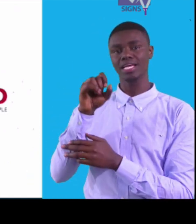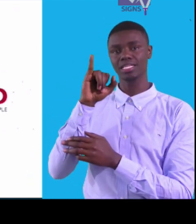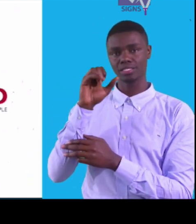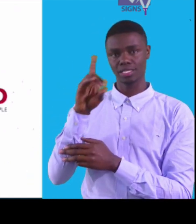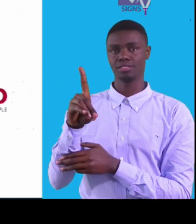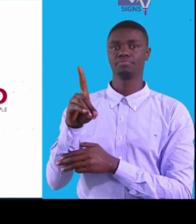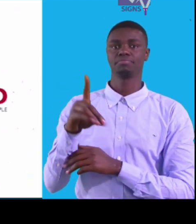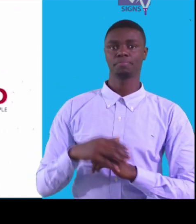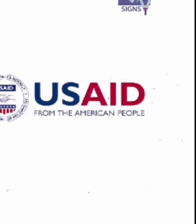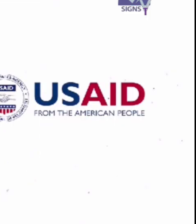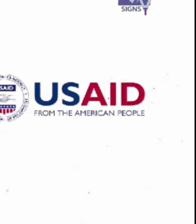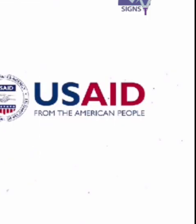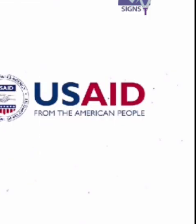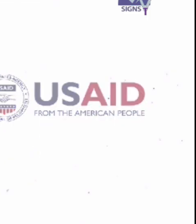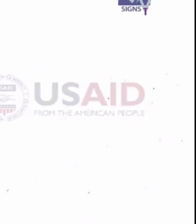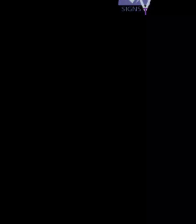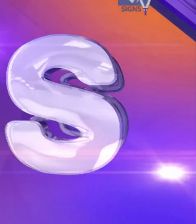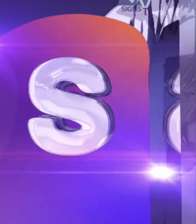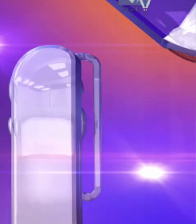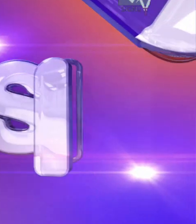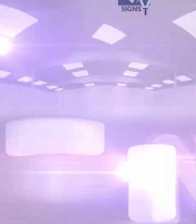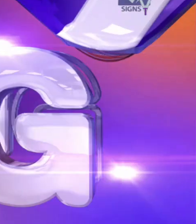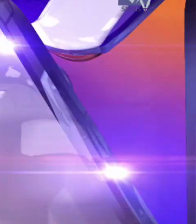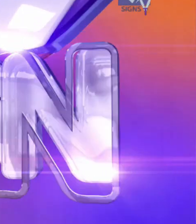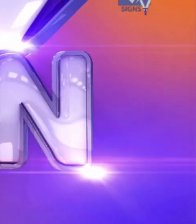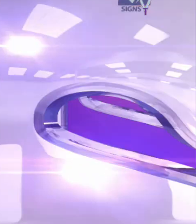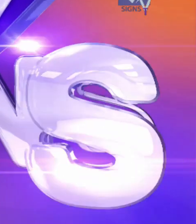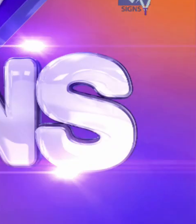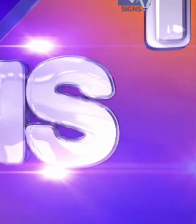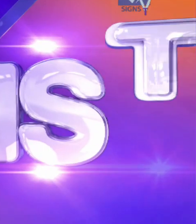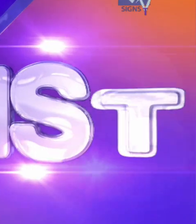with USAID.